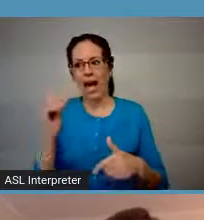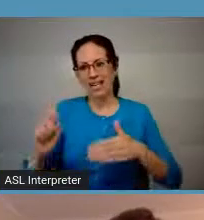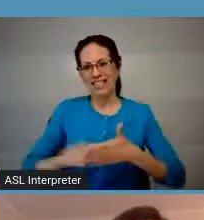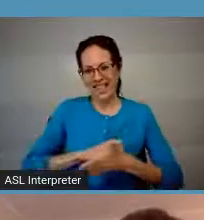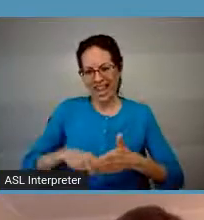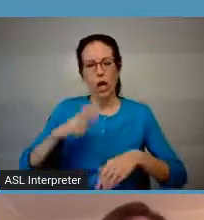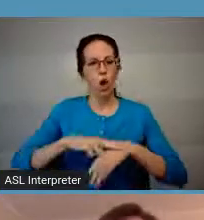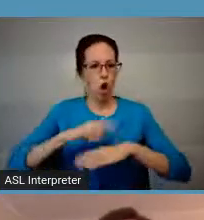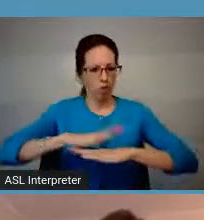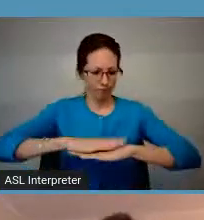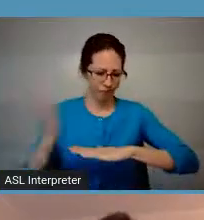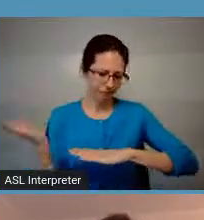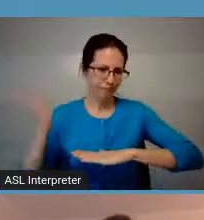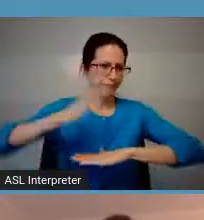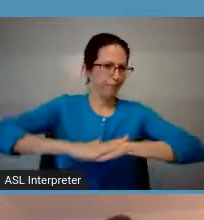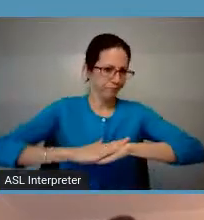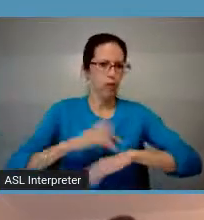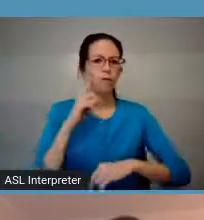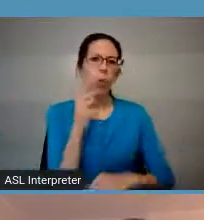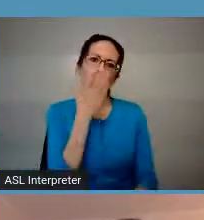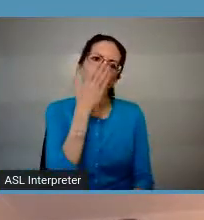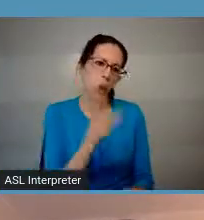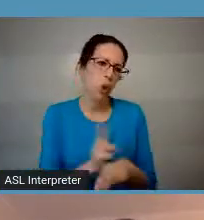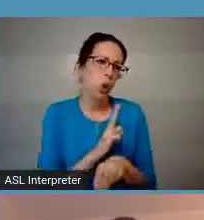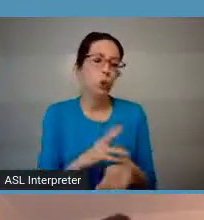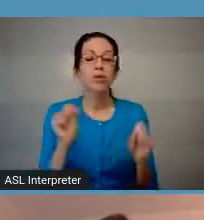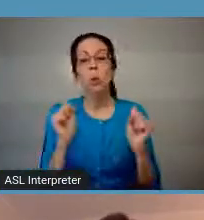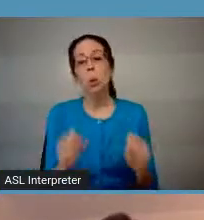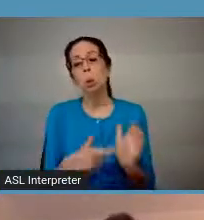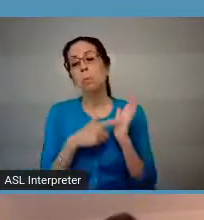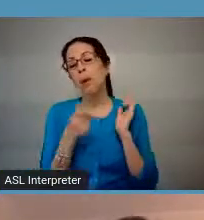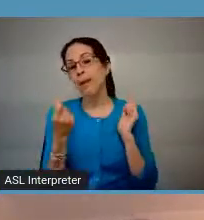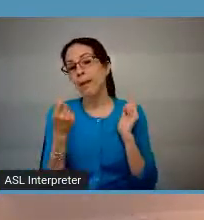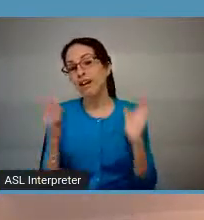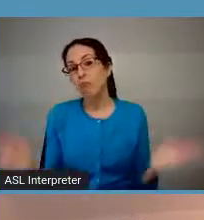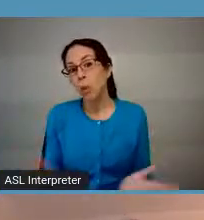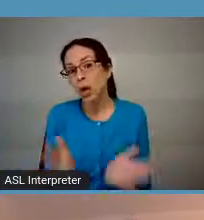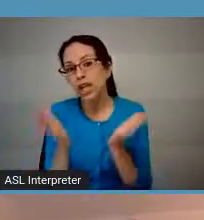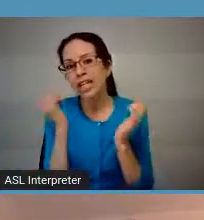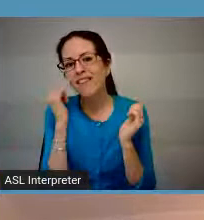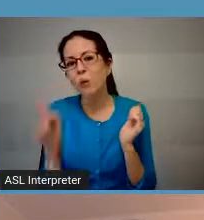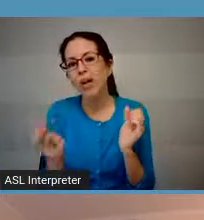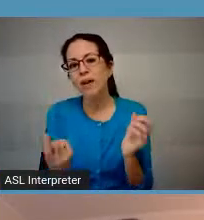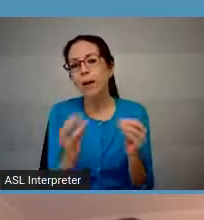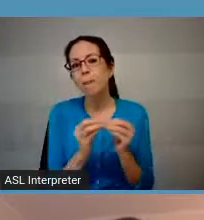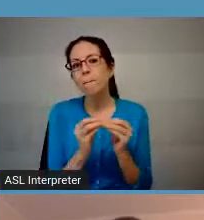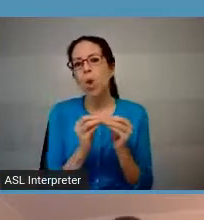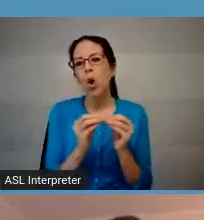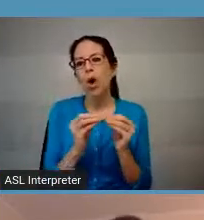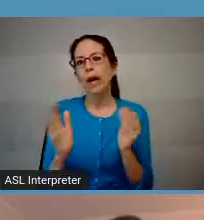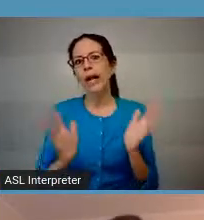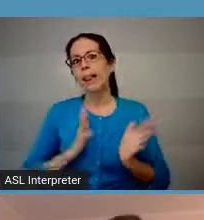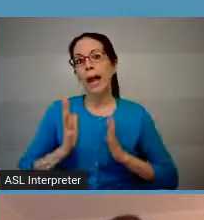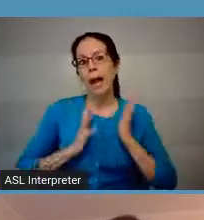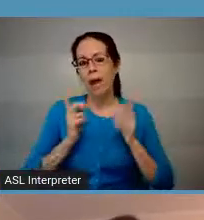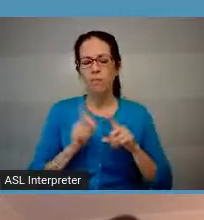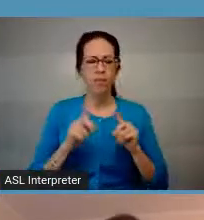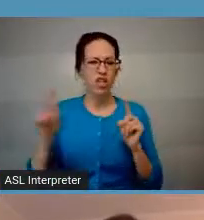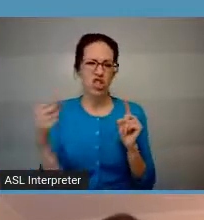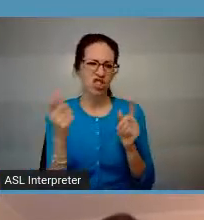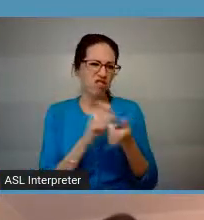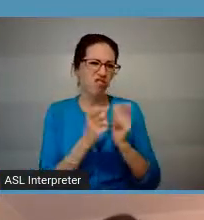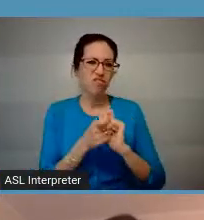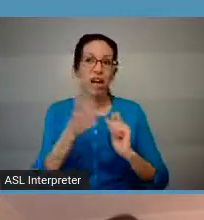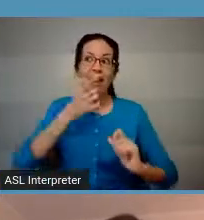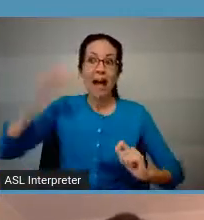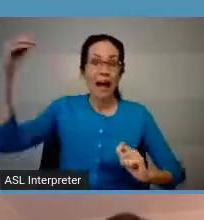for use. It may take a little pushing if you need a little bit more glam, but that's just tweaking your lighting situation and figuring